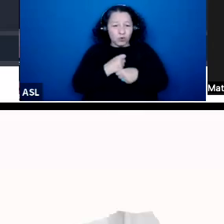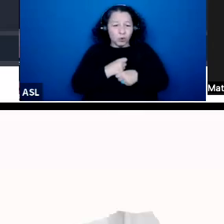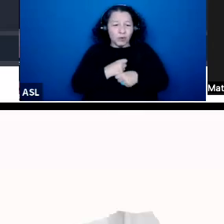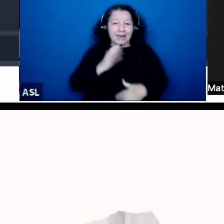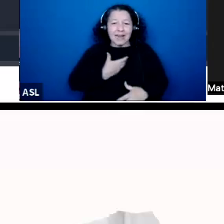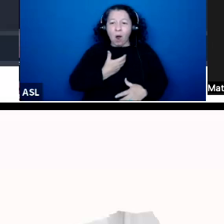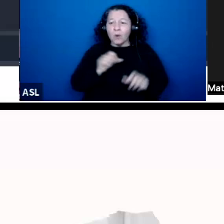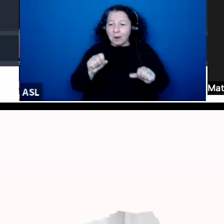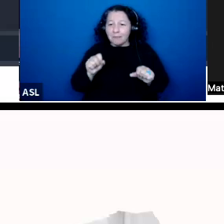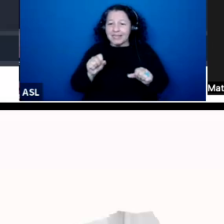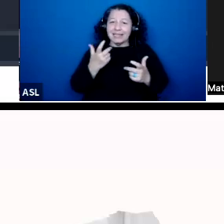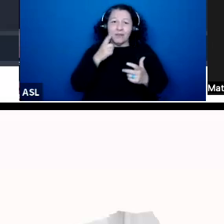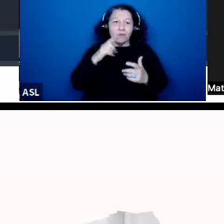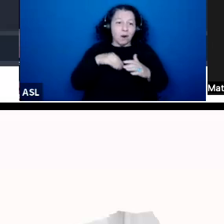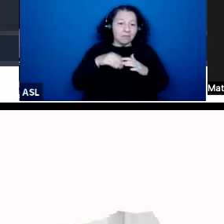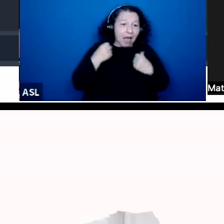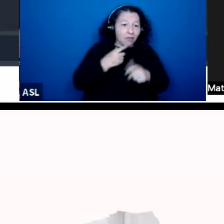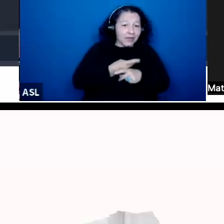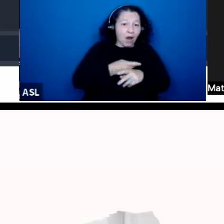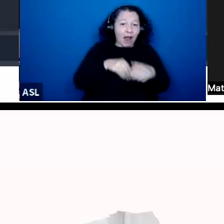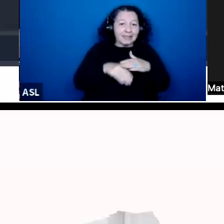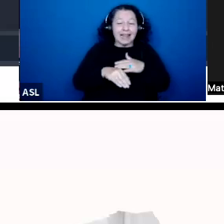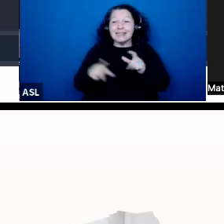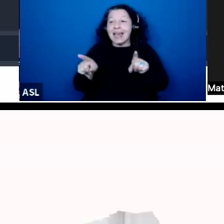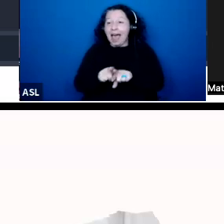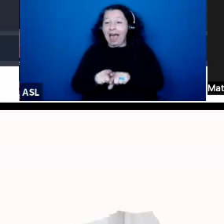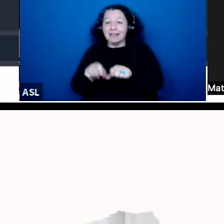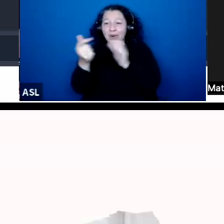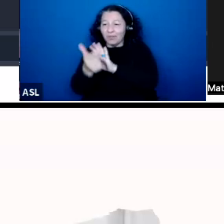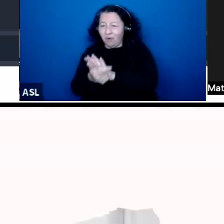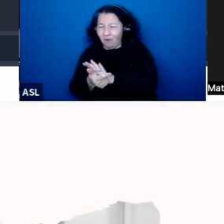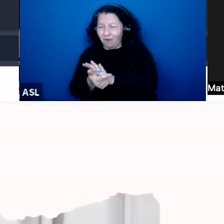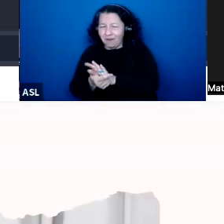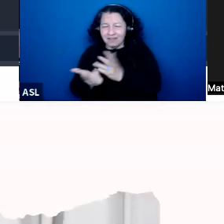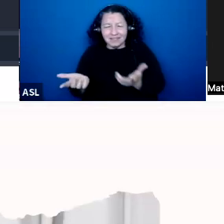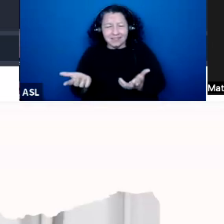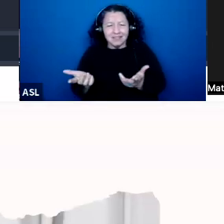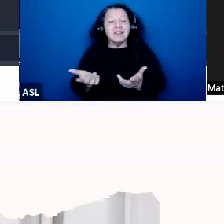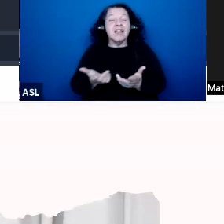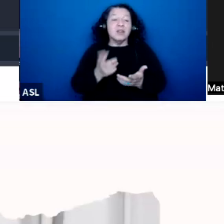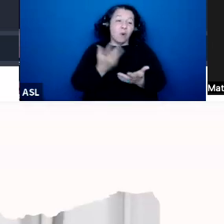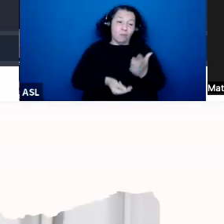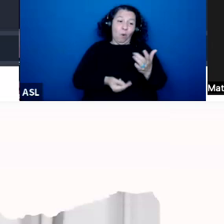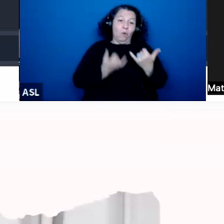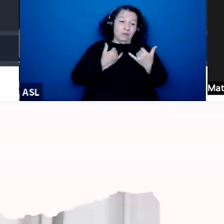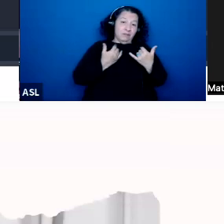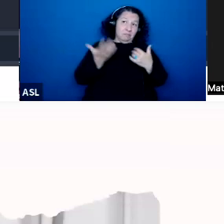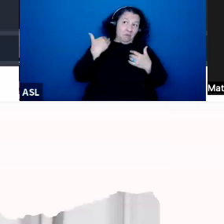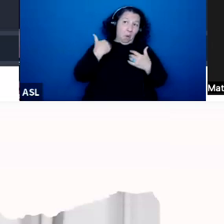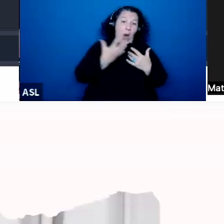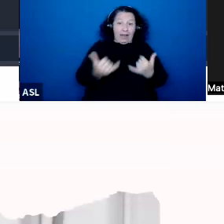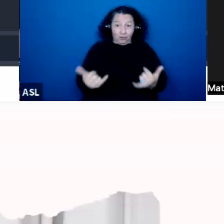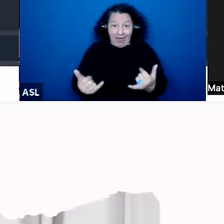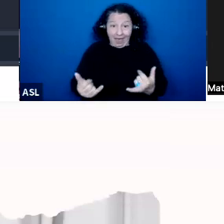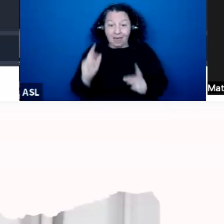to criminalize our ability to access healthcare. And so what that means, both present day and historically, is